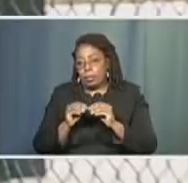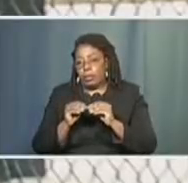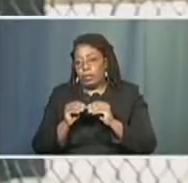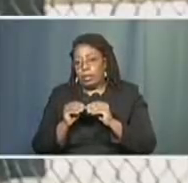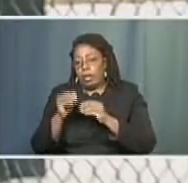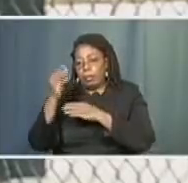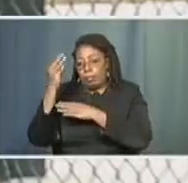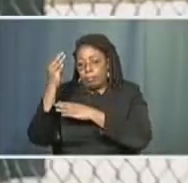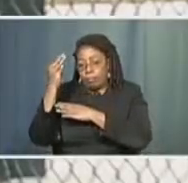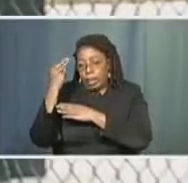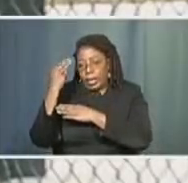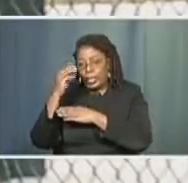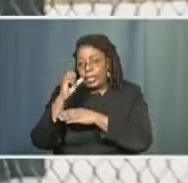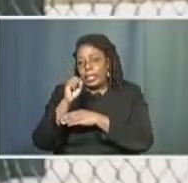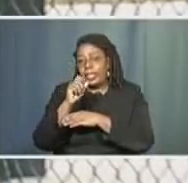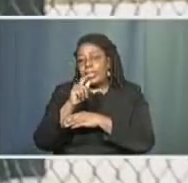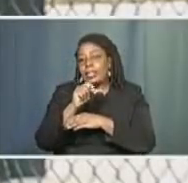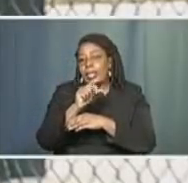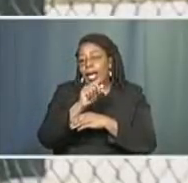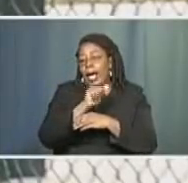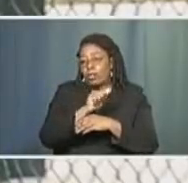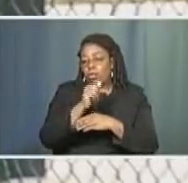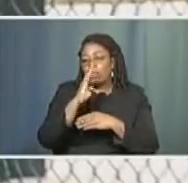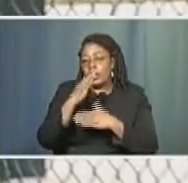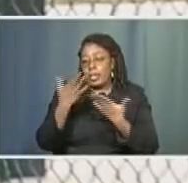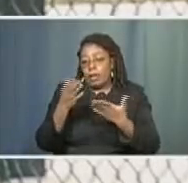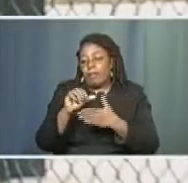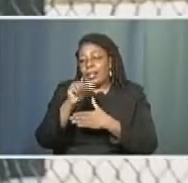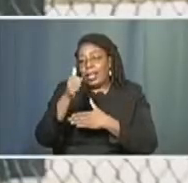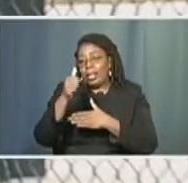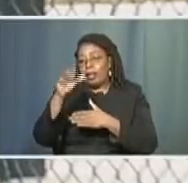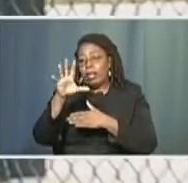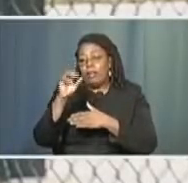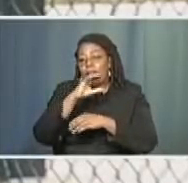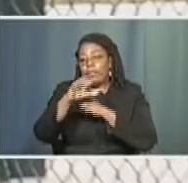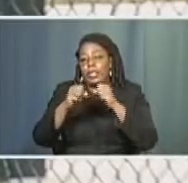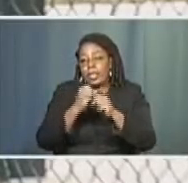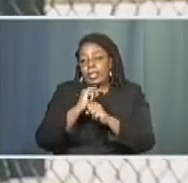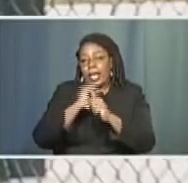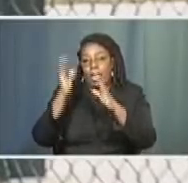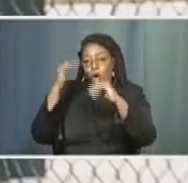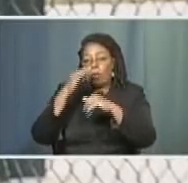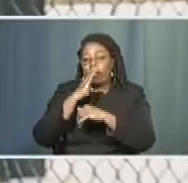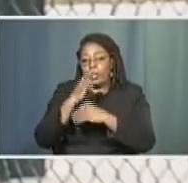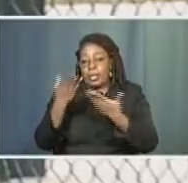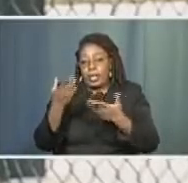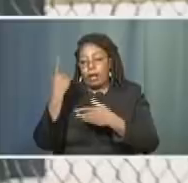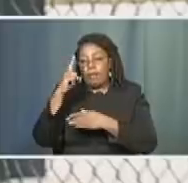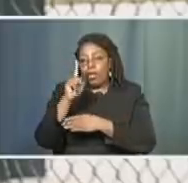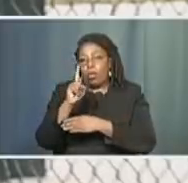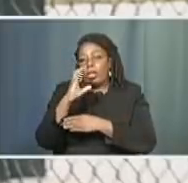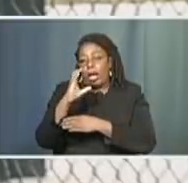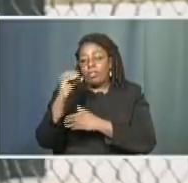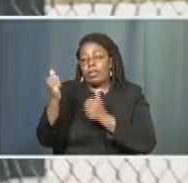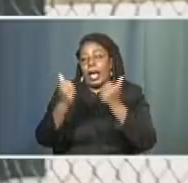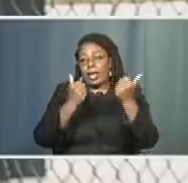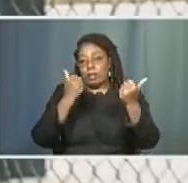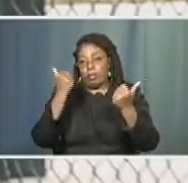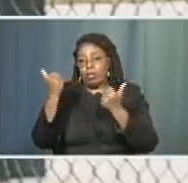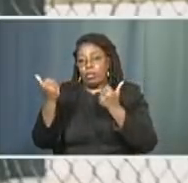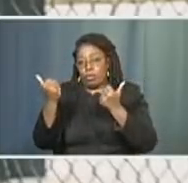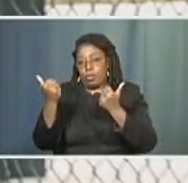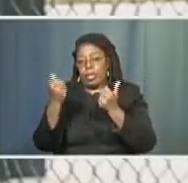mindset. St Andrews will be here for another 50 years, and I hope I get to be here for the 100th anniversary of the Yamacraw